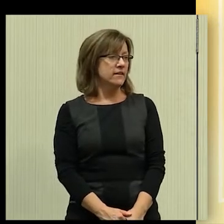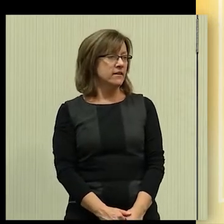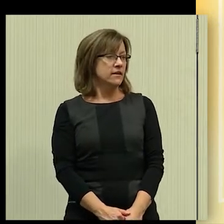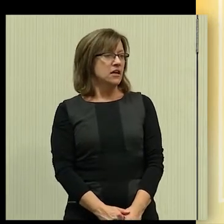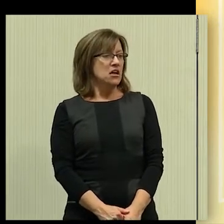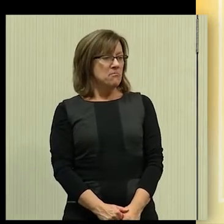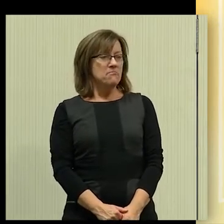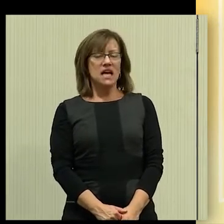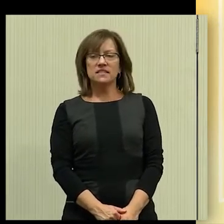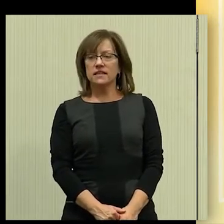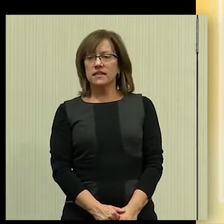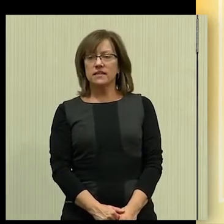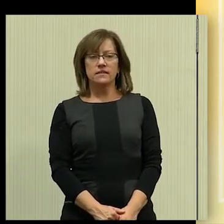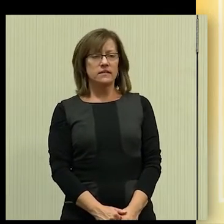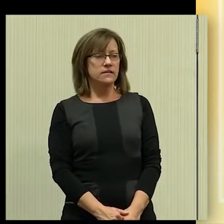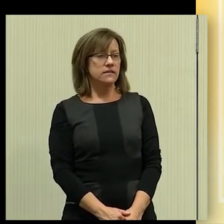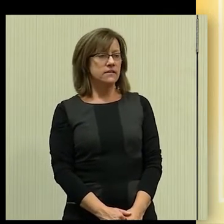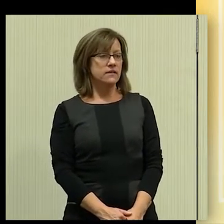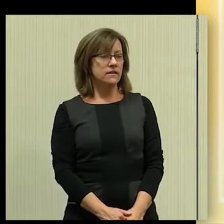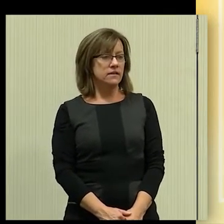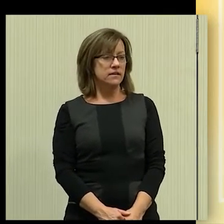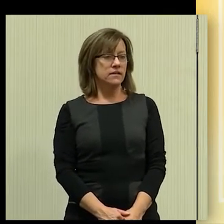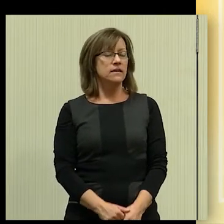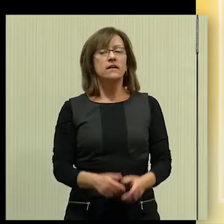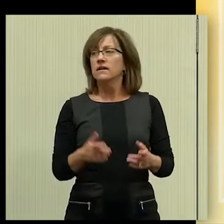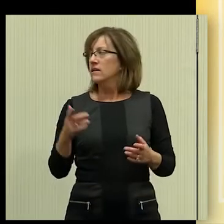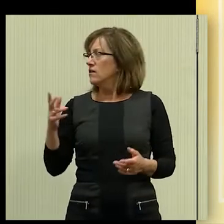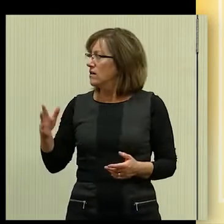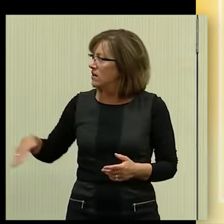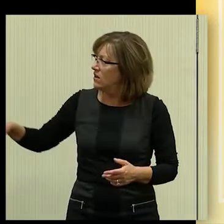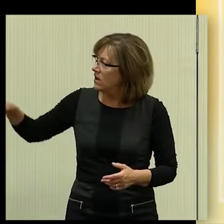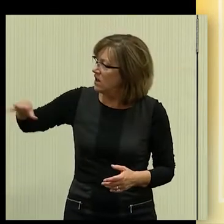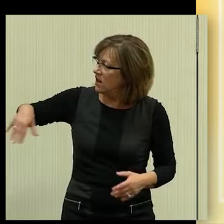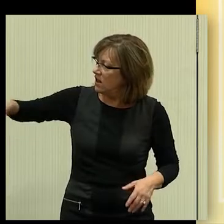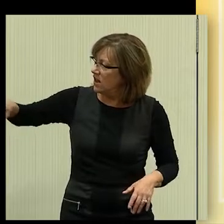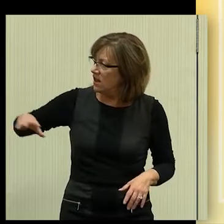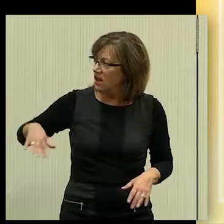It's okay to be messy? Okay. What about all this?